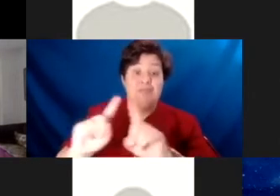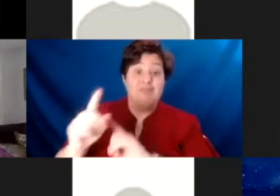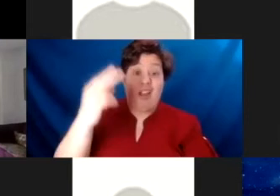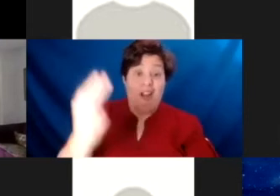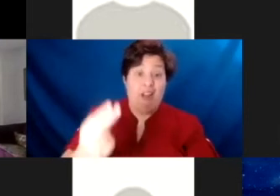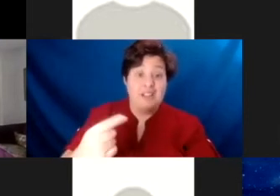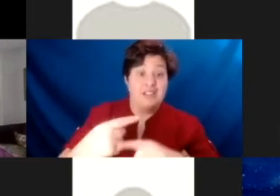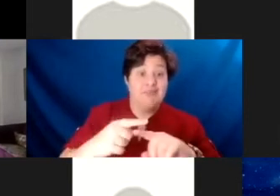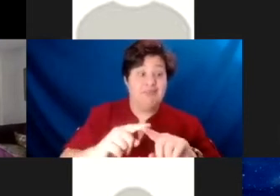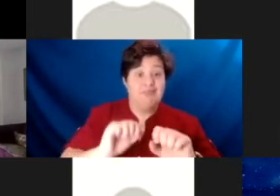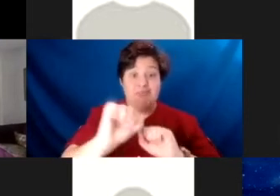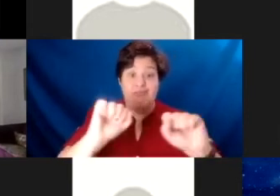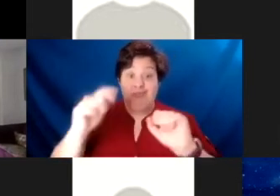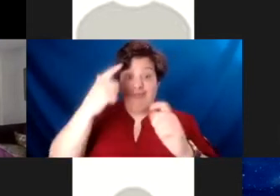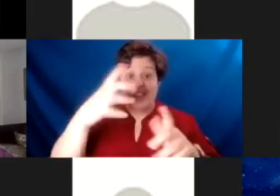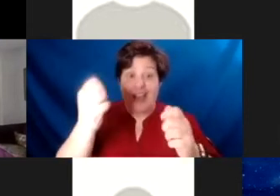a different sort of favourite